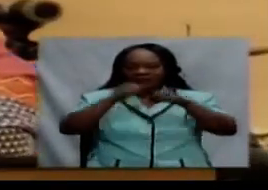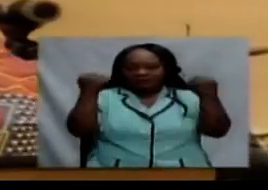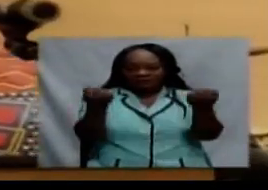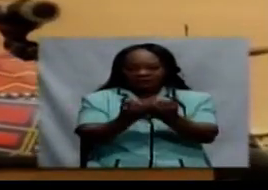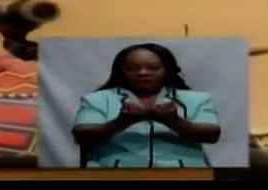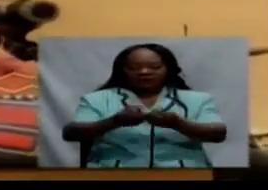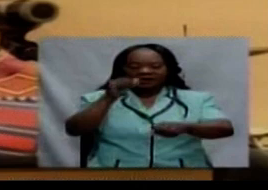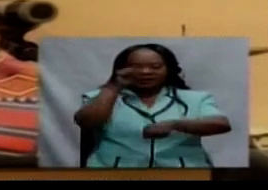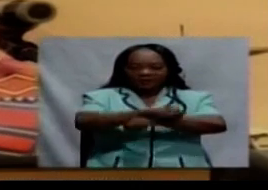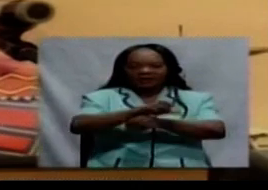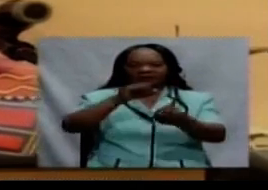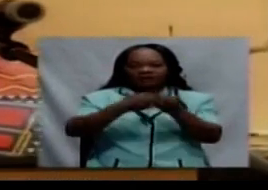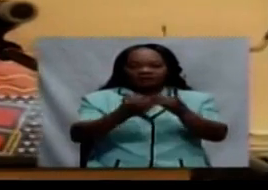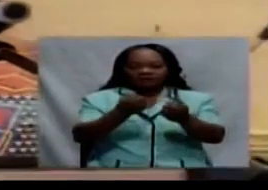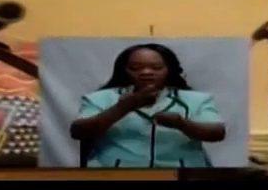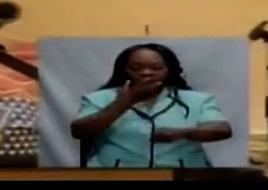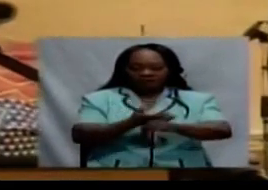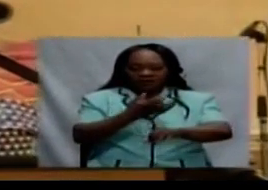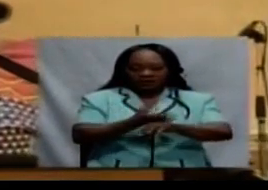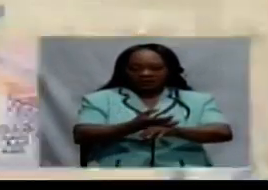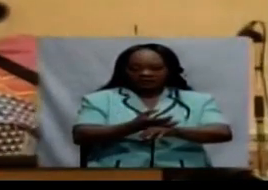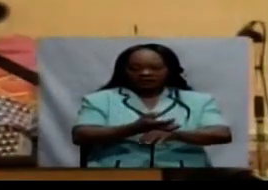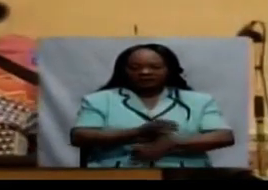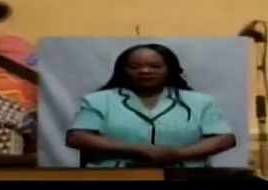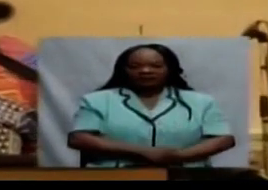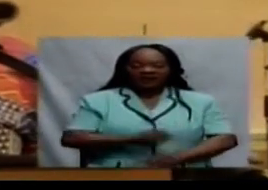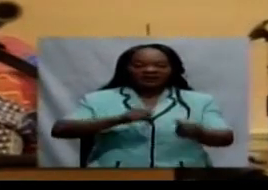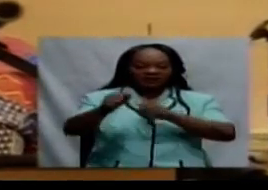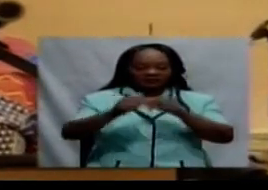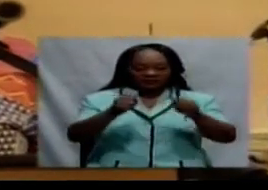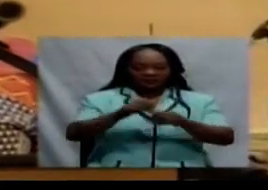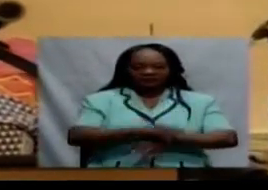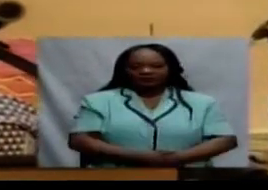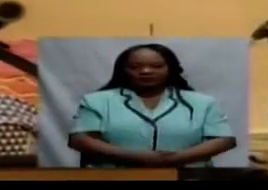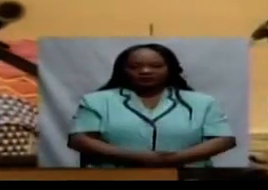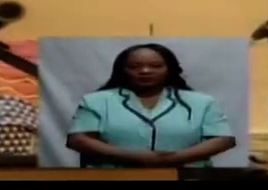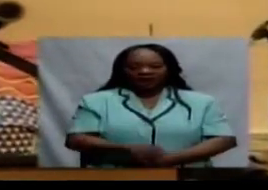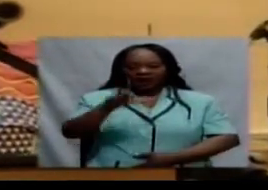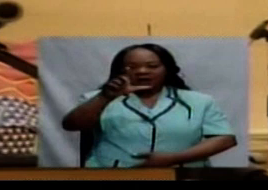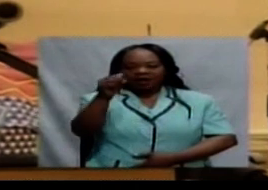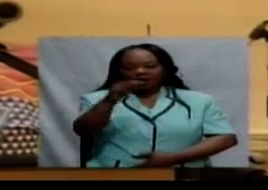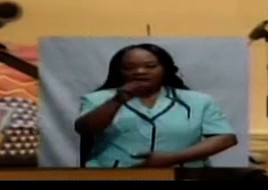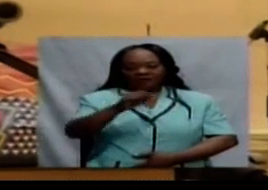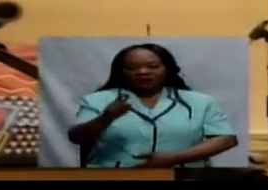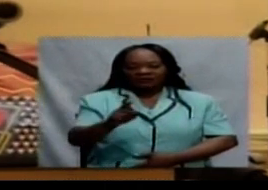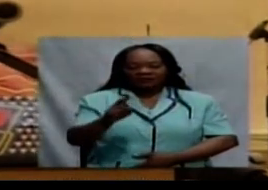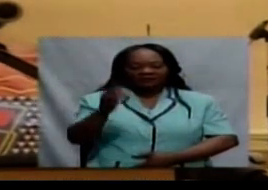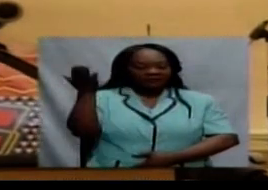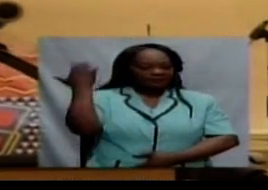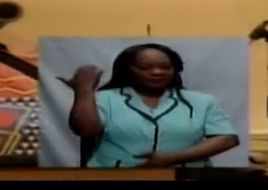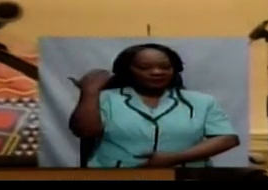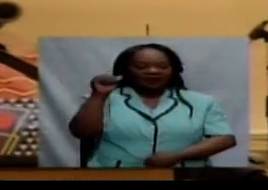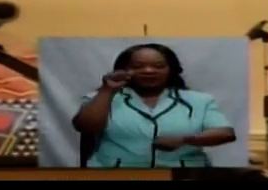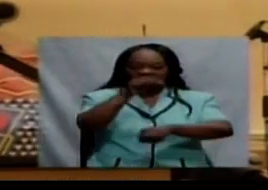the most challenging time in its 43-year-old history. This past year has seen LAS go through some of the most